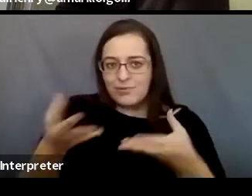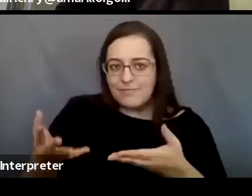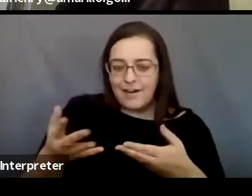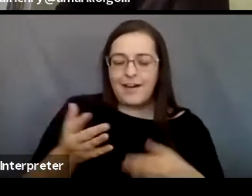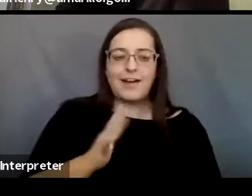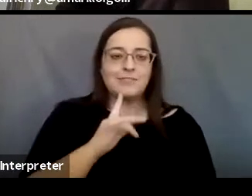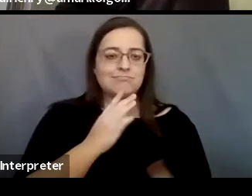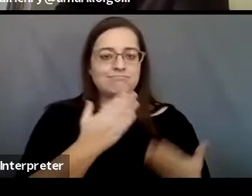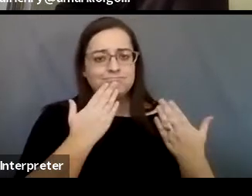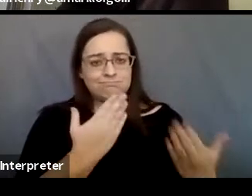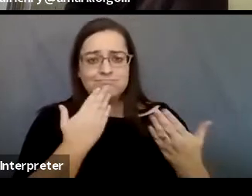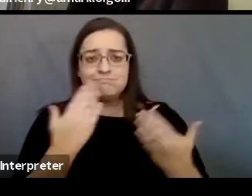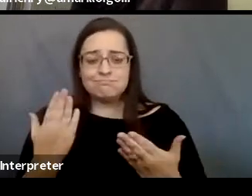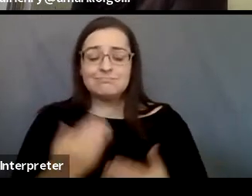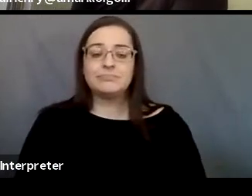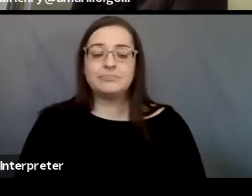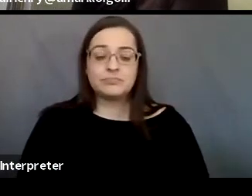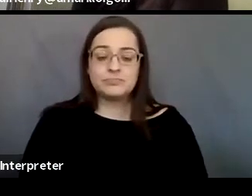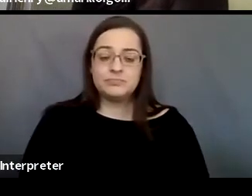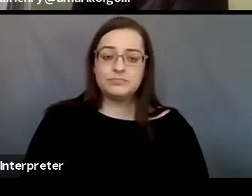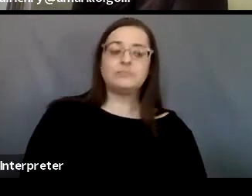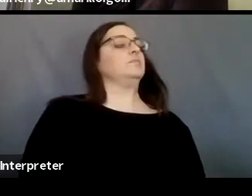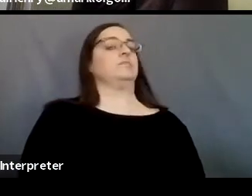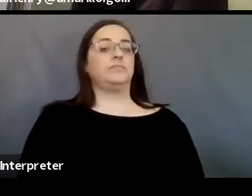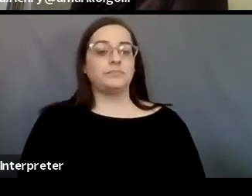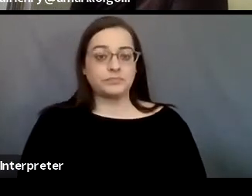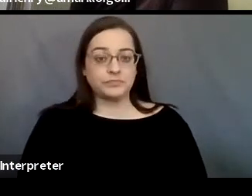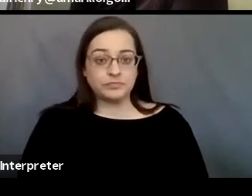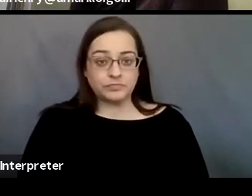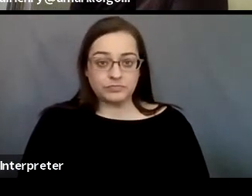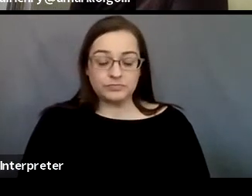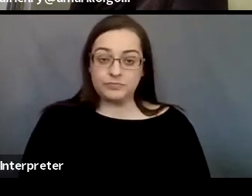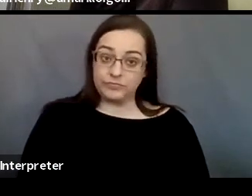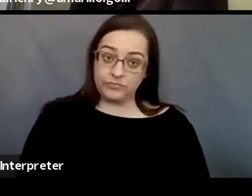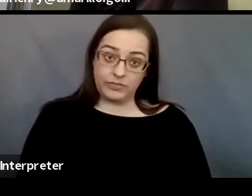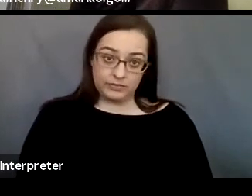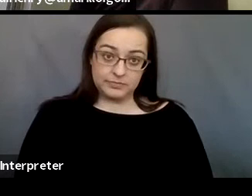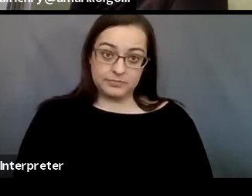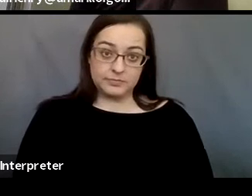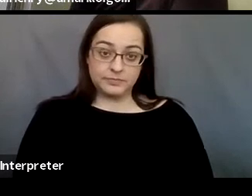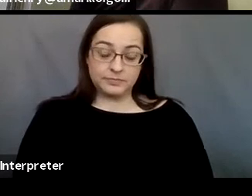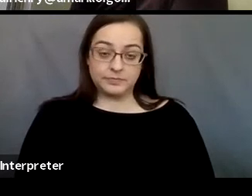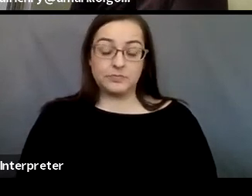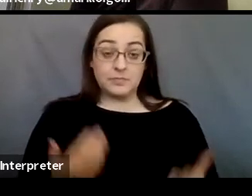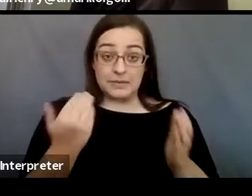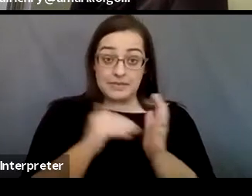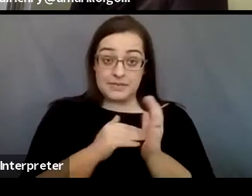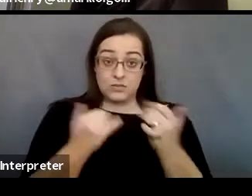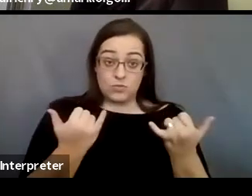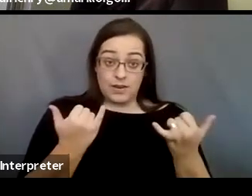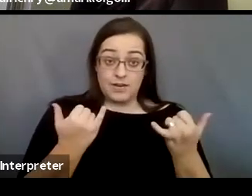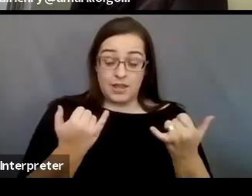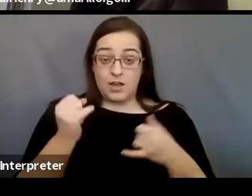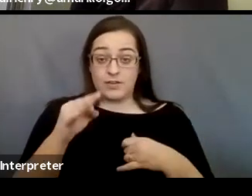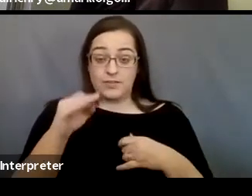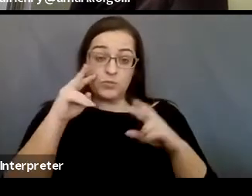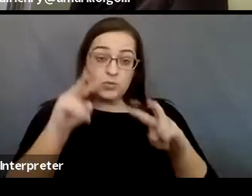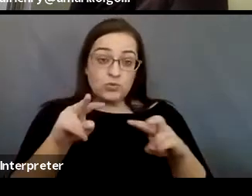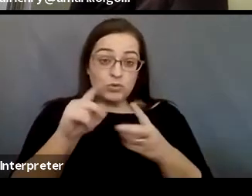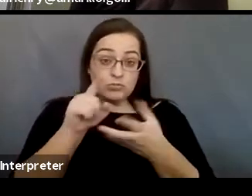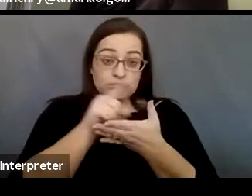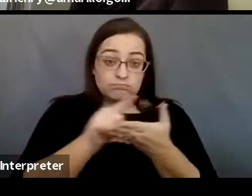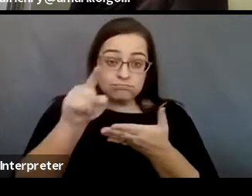that. So again, I think right now, if we were to kind of look for the next several weeks